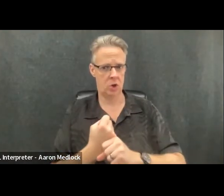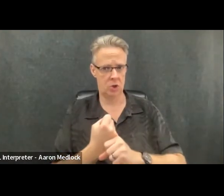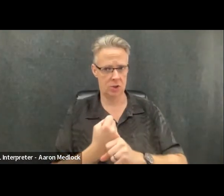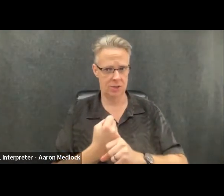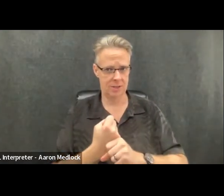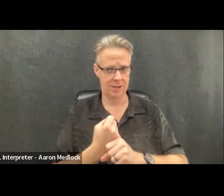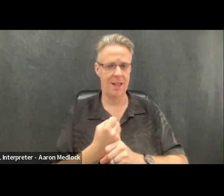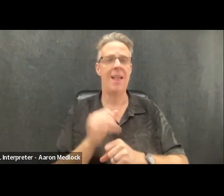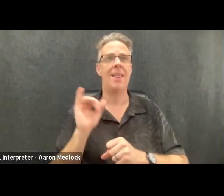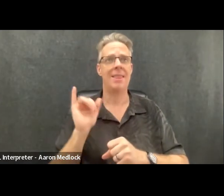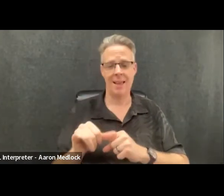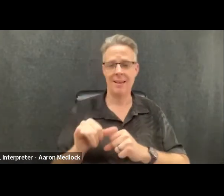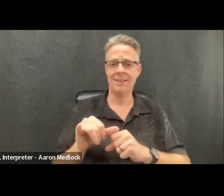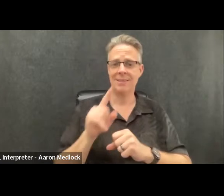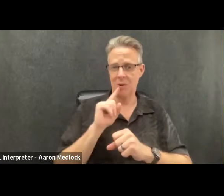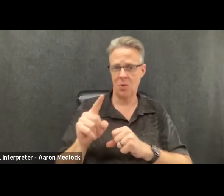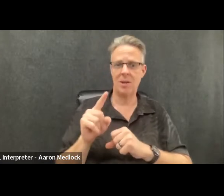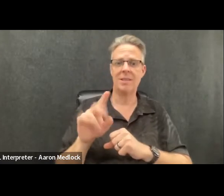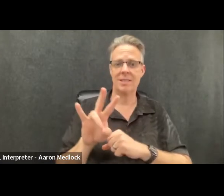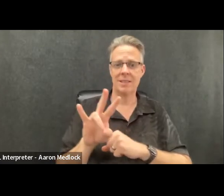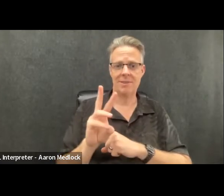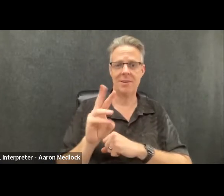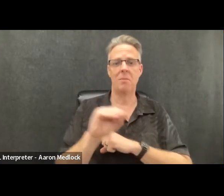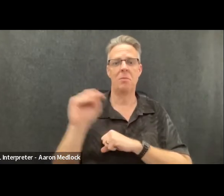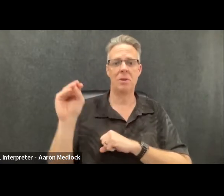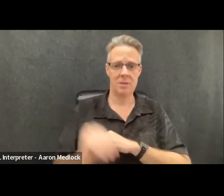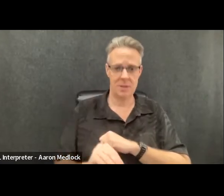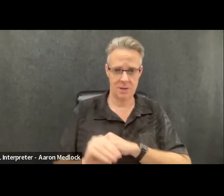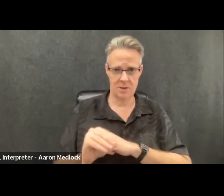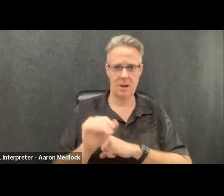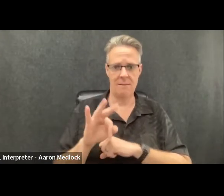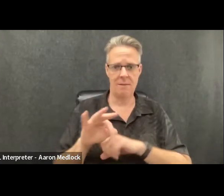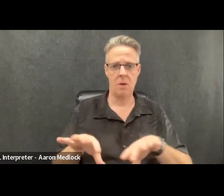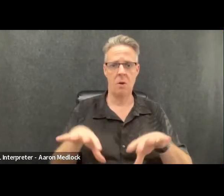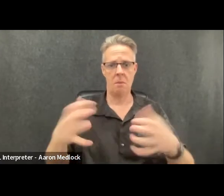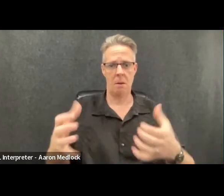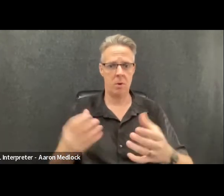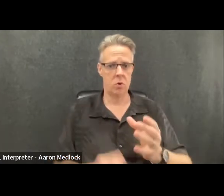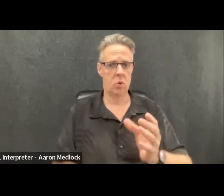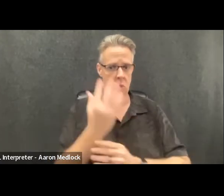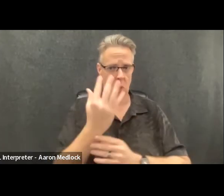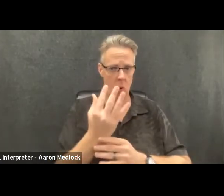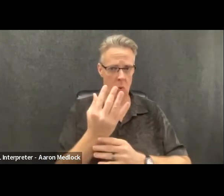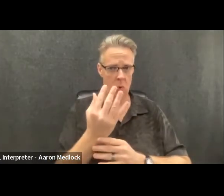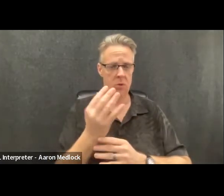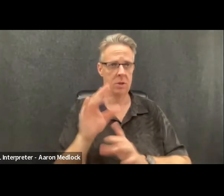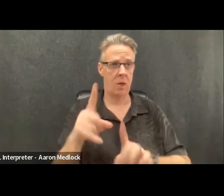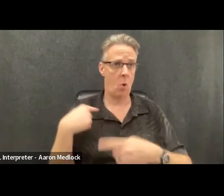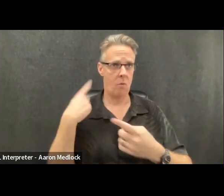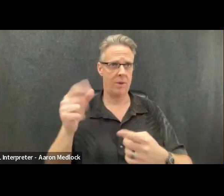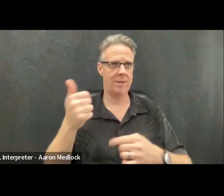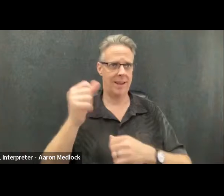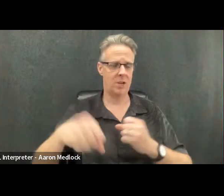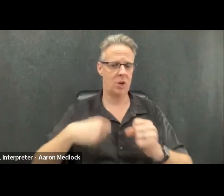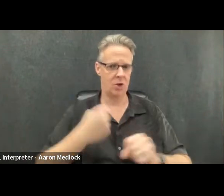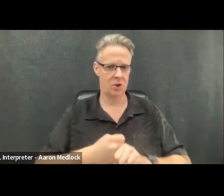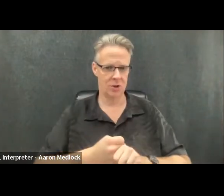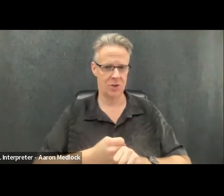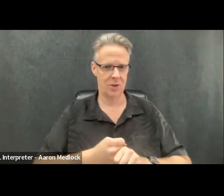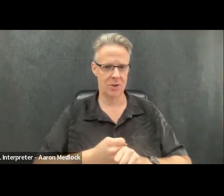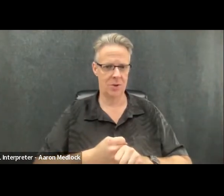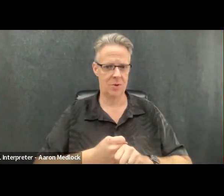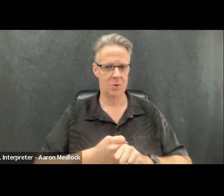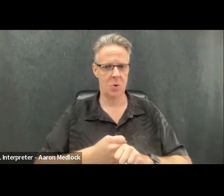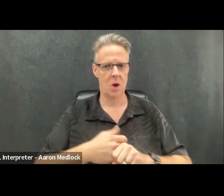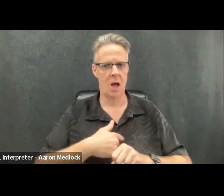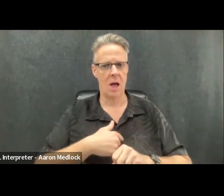also coincidentally 76% of the population growth that has occurred over those 10 years. So